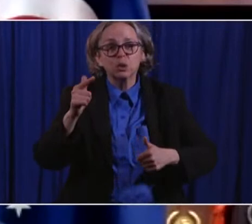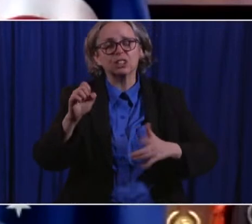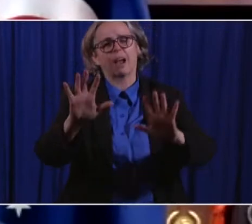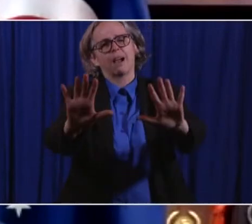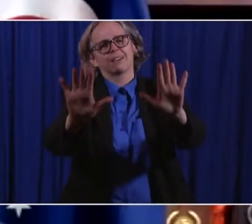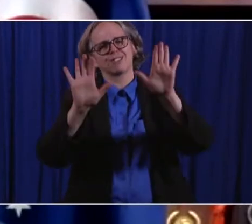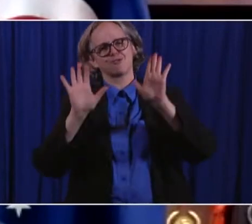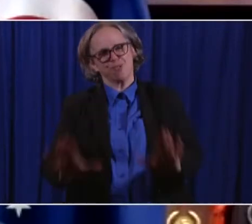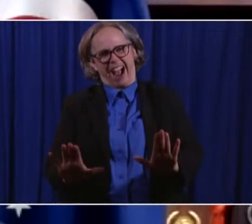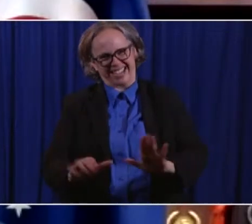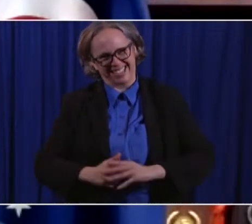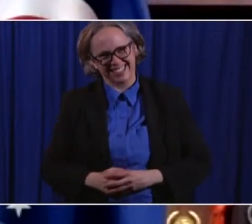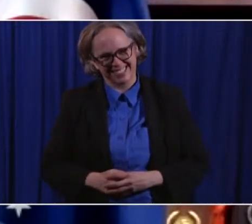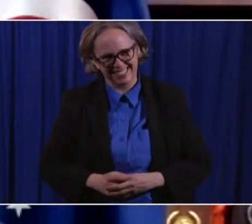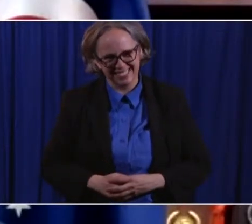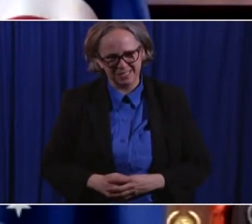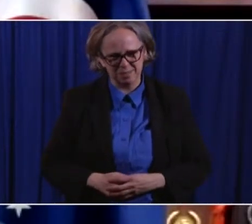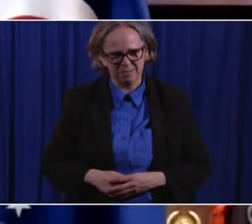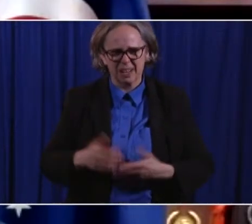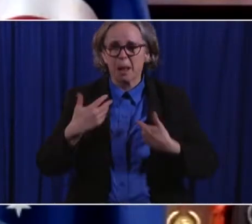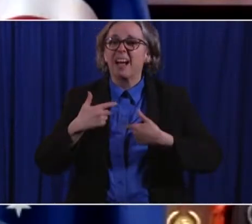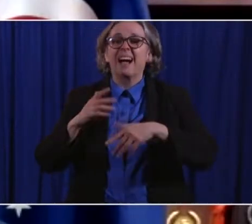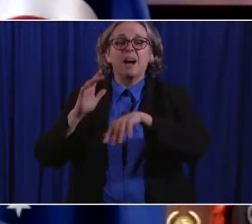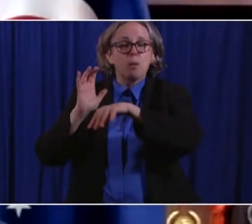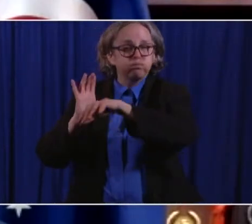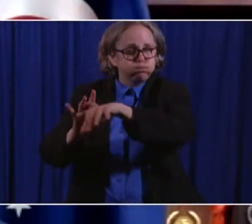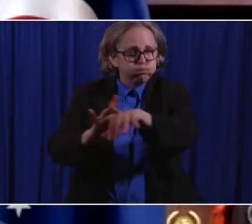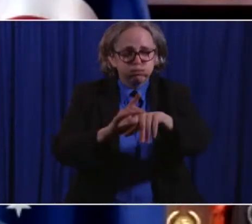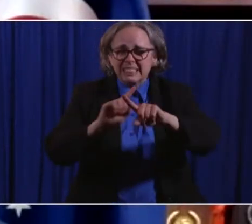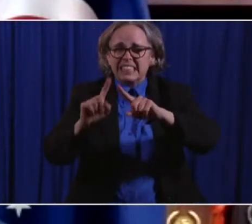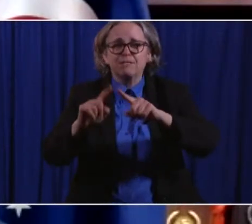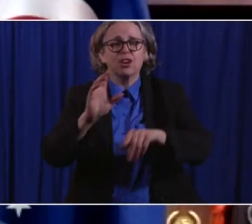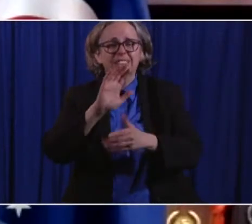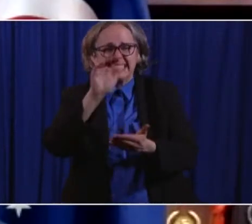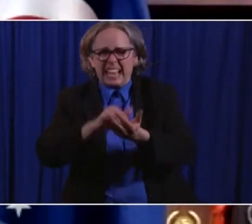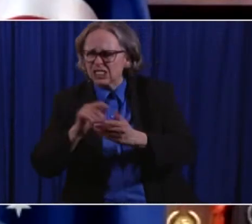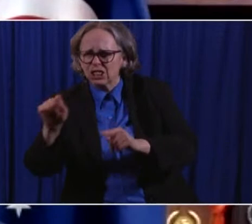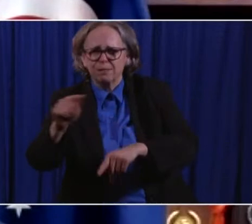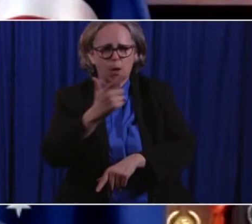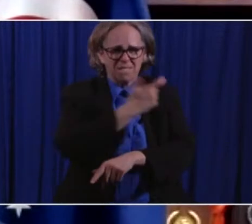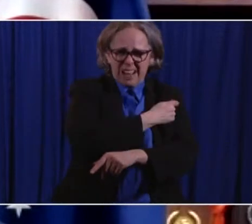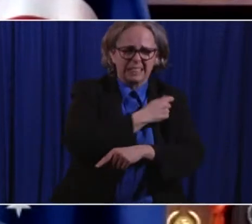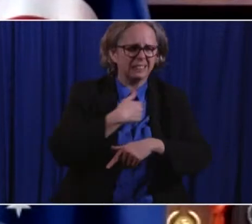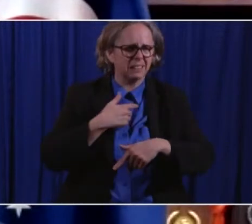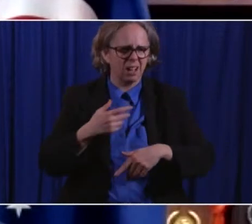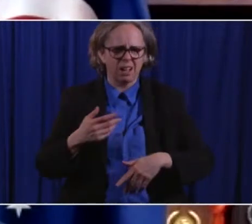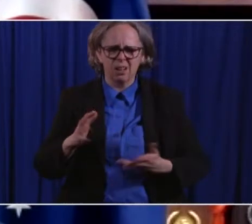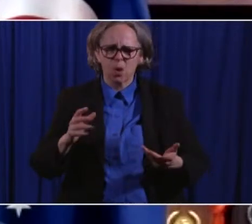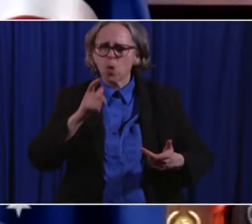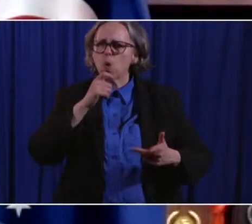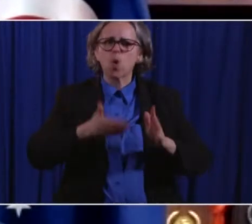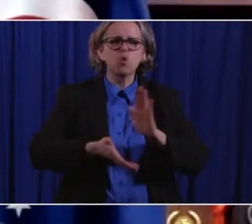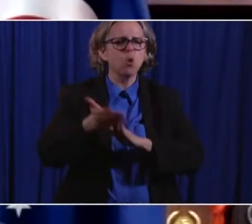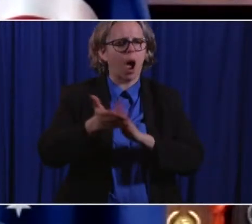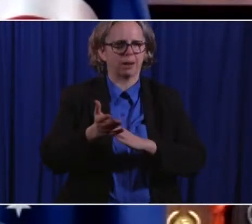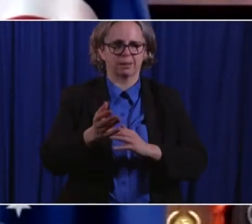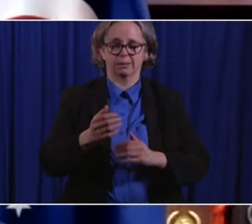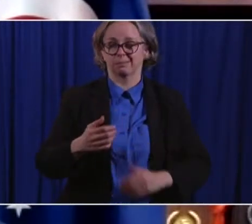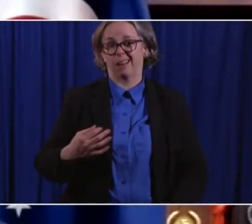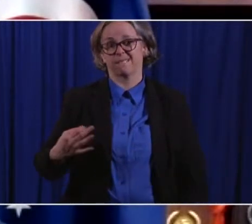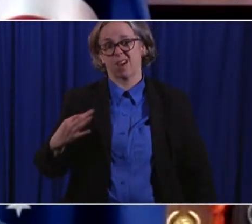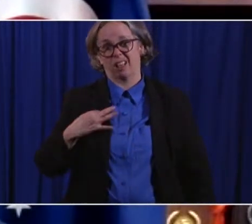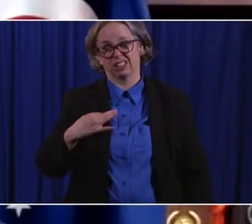a facility there where they're doing vaccinations. A lot of this is being done by volunteers across the state that are helping